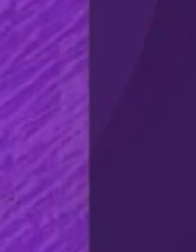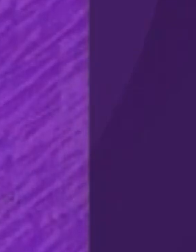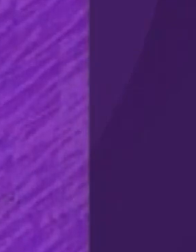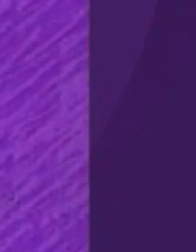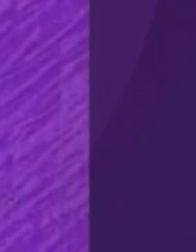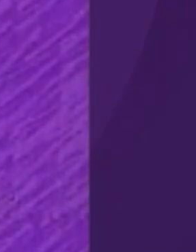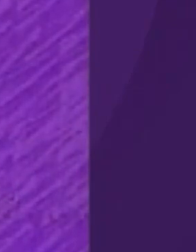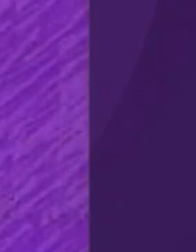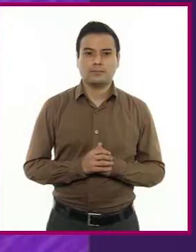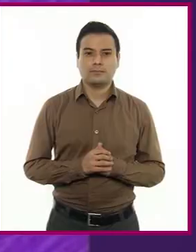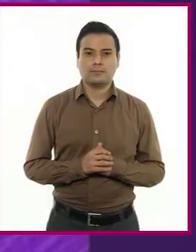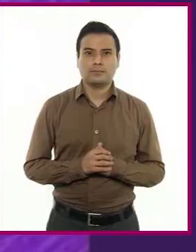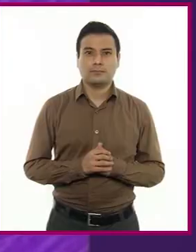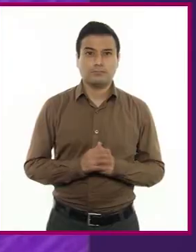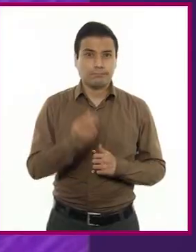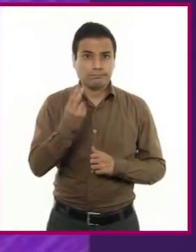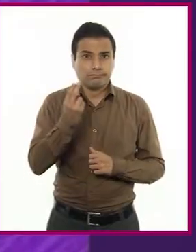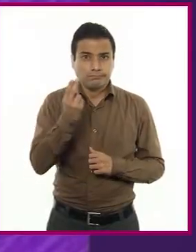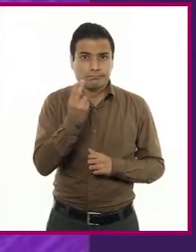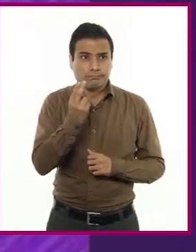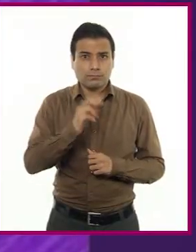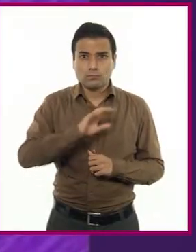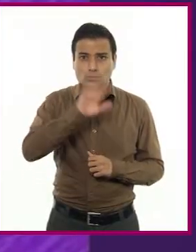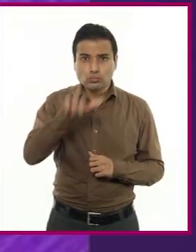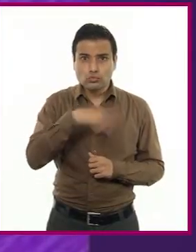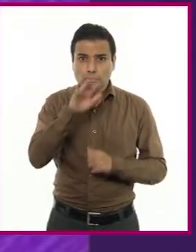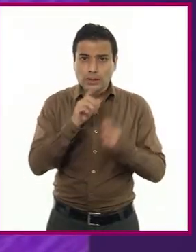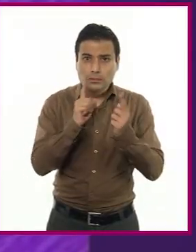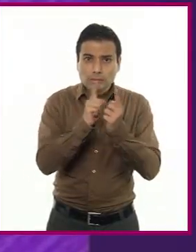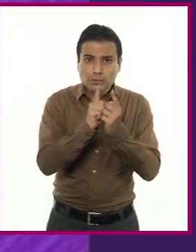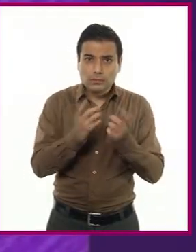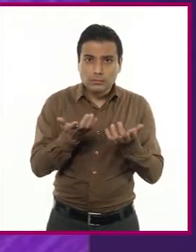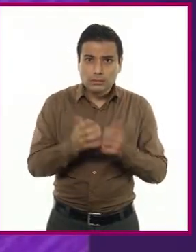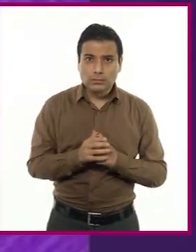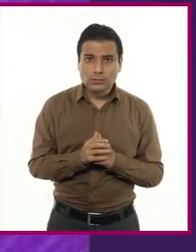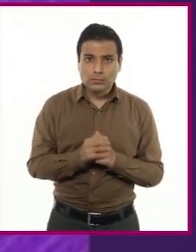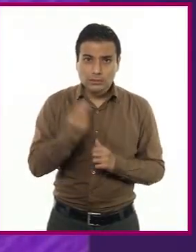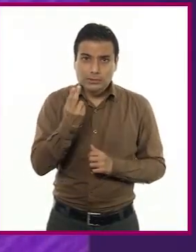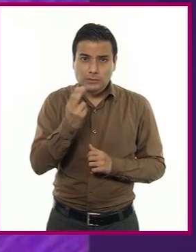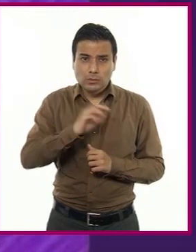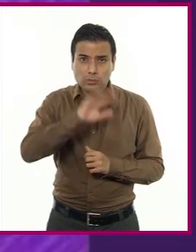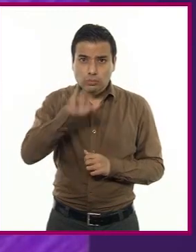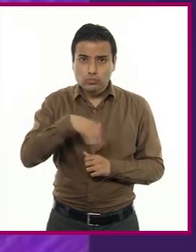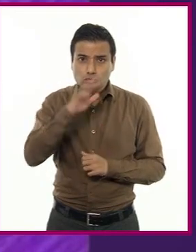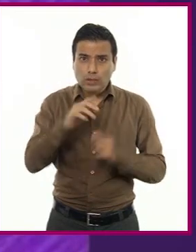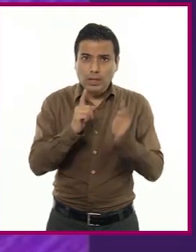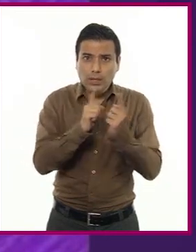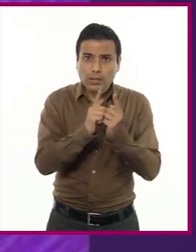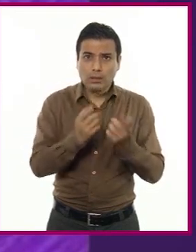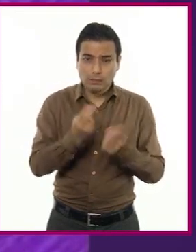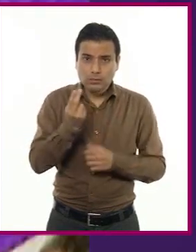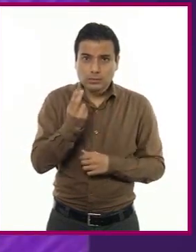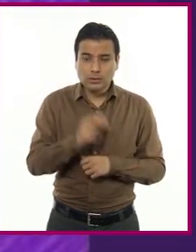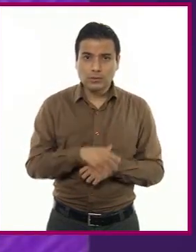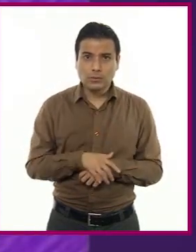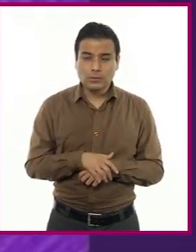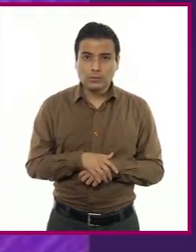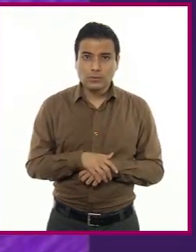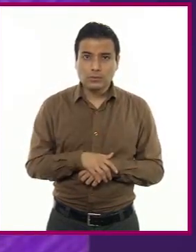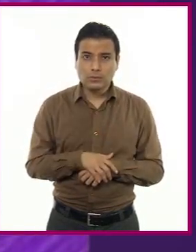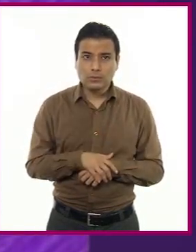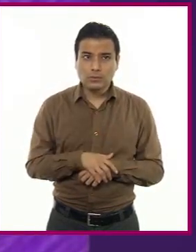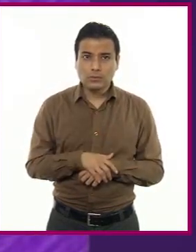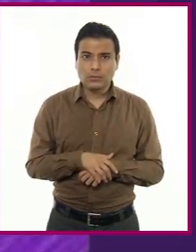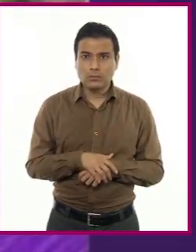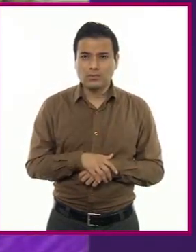Why don't we go and look for him? Why don't we go and look for him? Why don't we go? Why don't we? Oh dear,